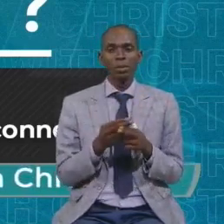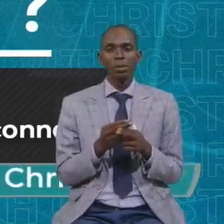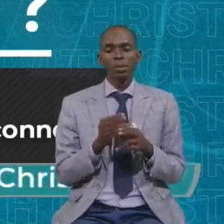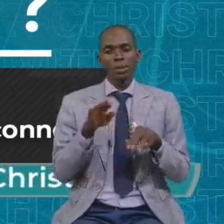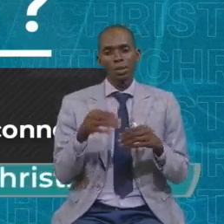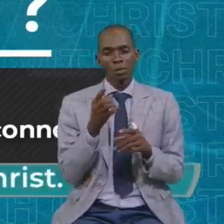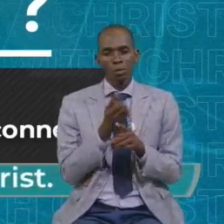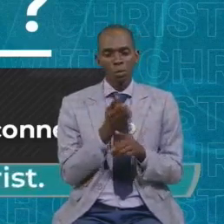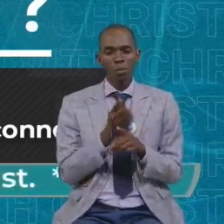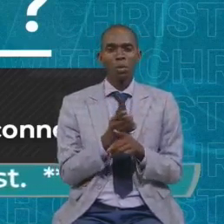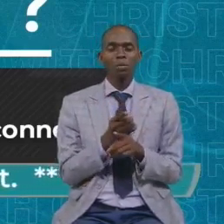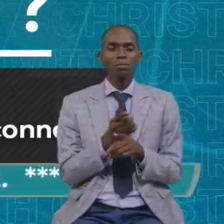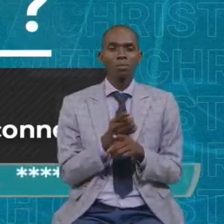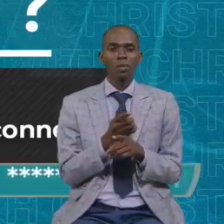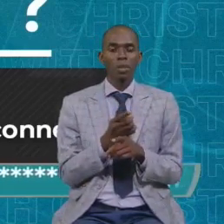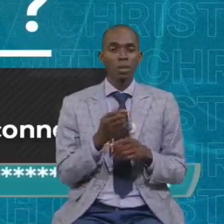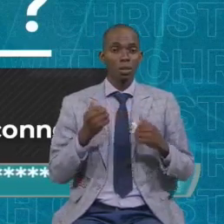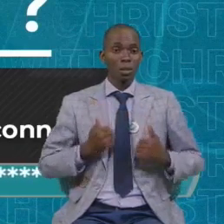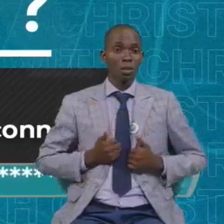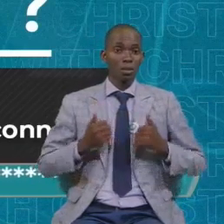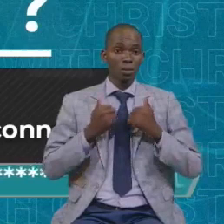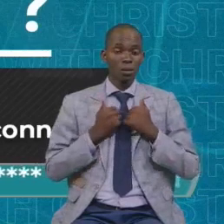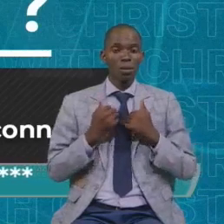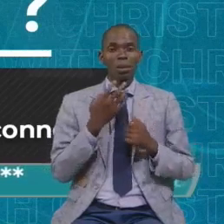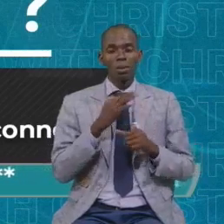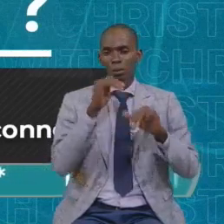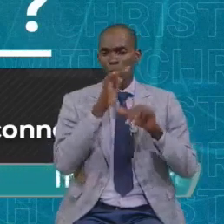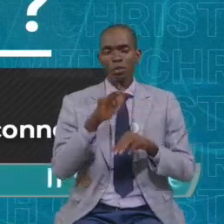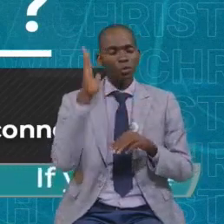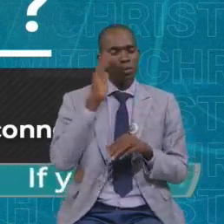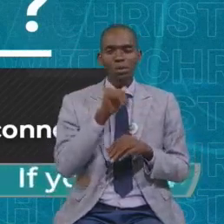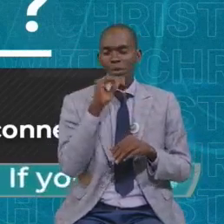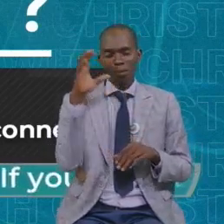address. Your blessing will not miss your address.